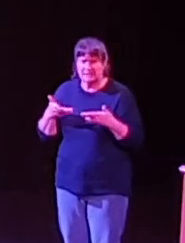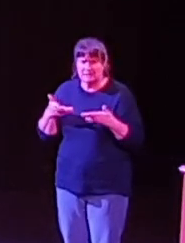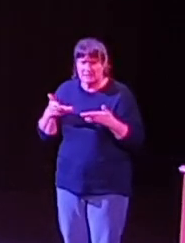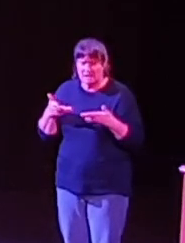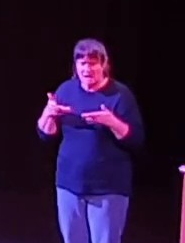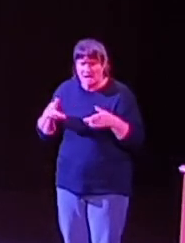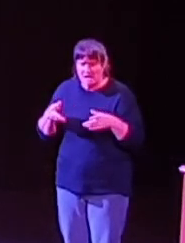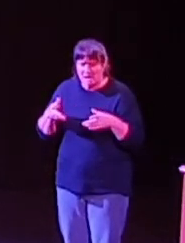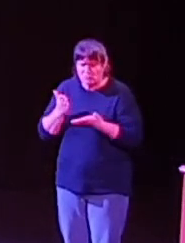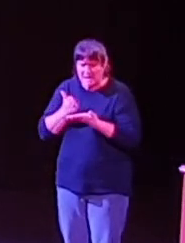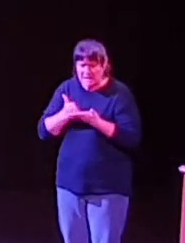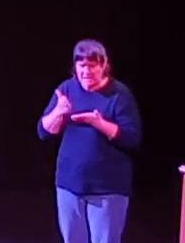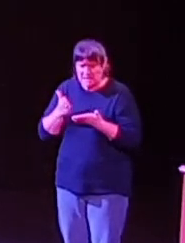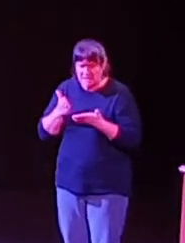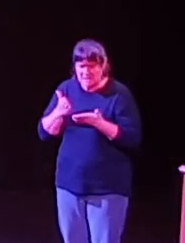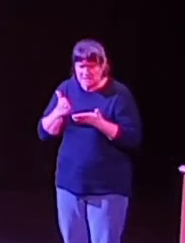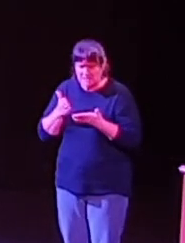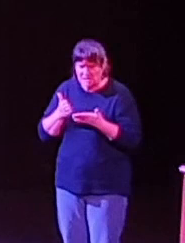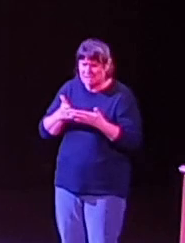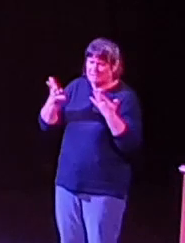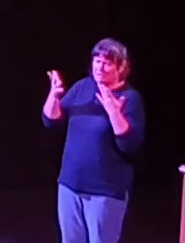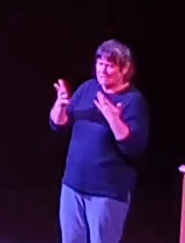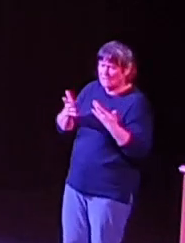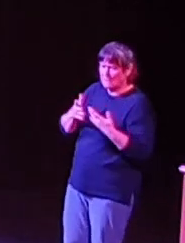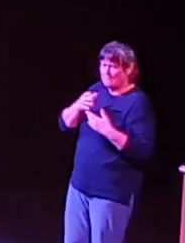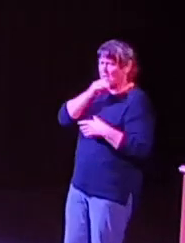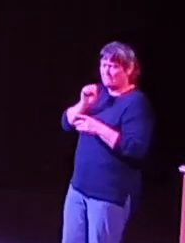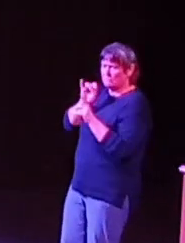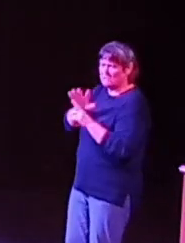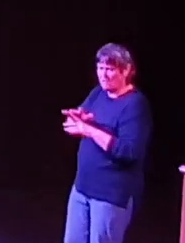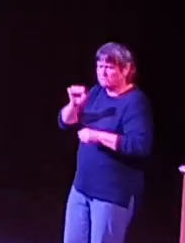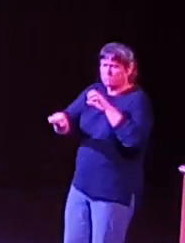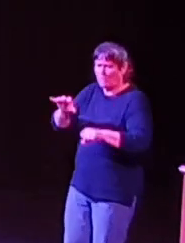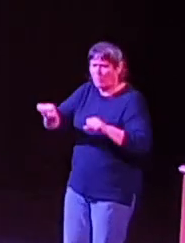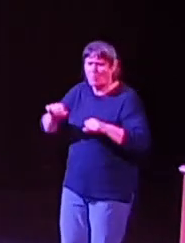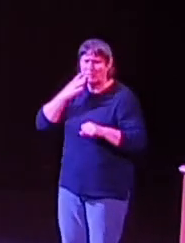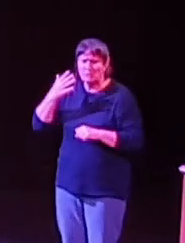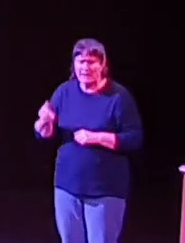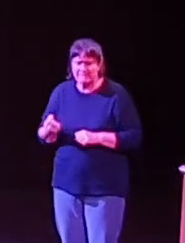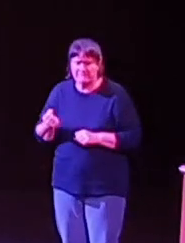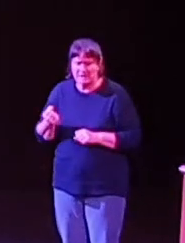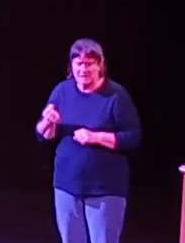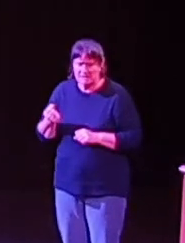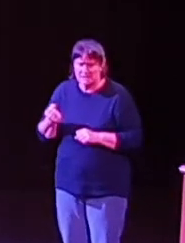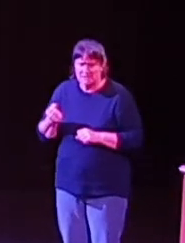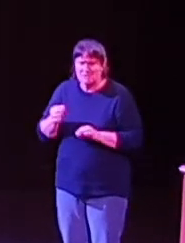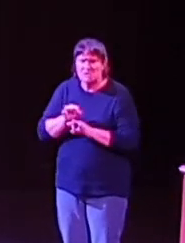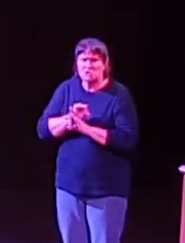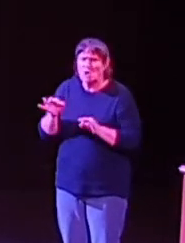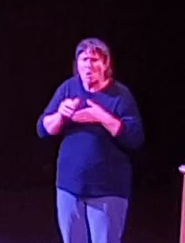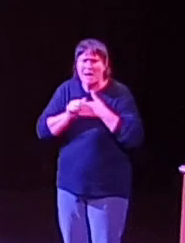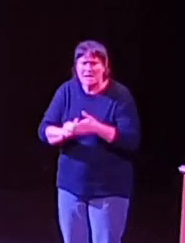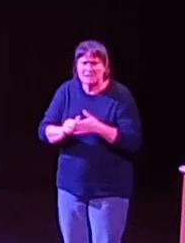it's basically every dog and every man for himself. And when you have this sort of lack of leadership